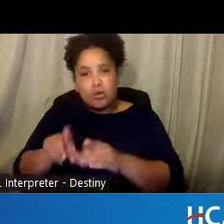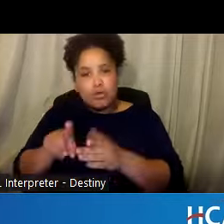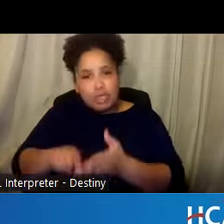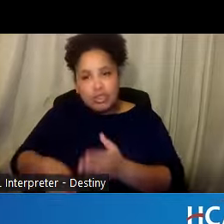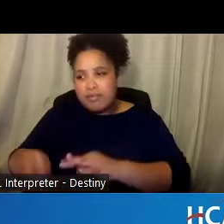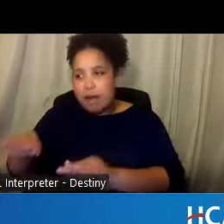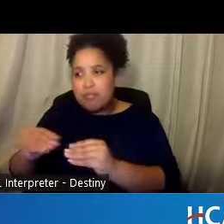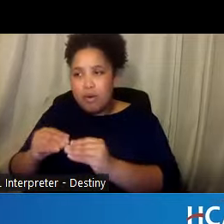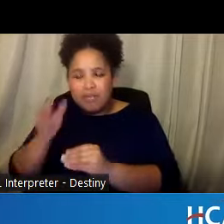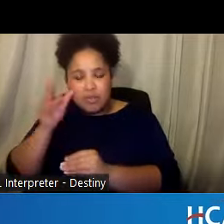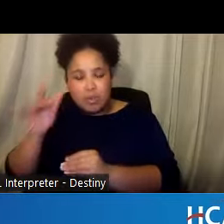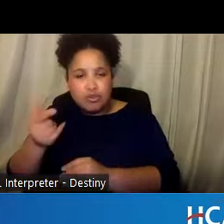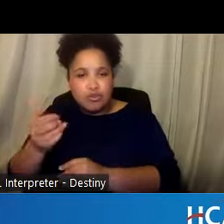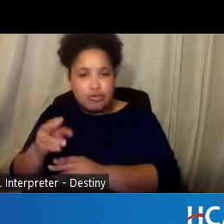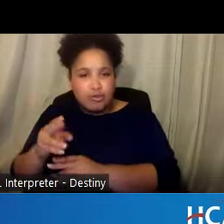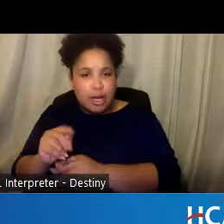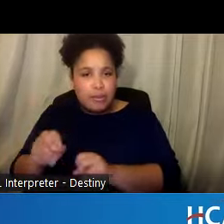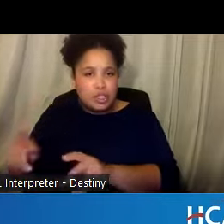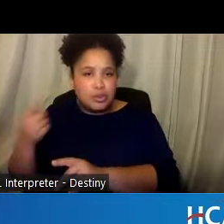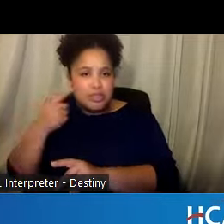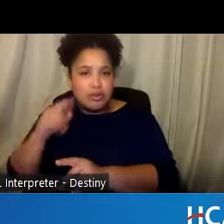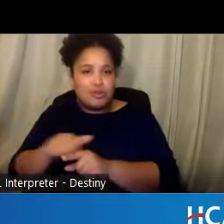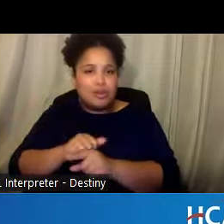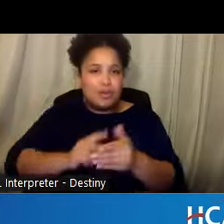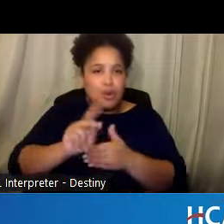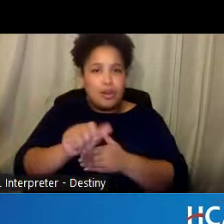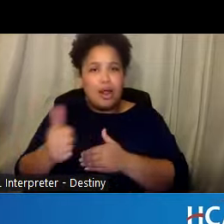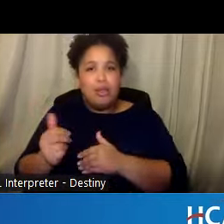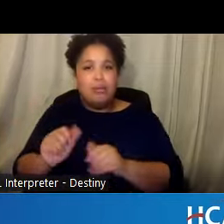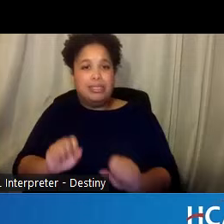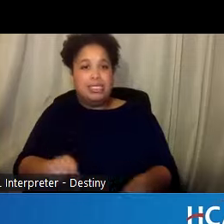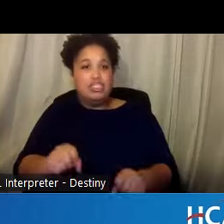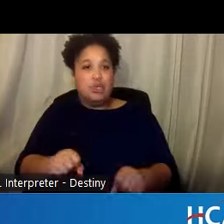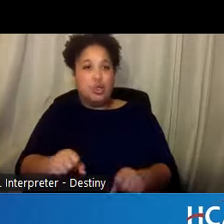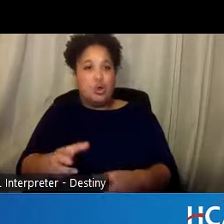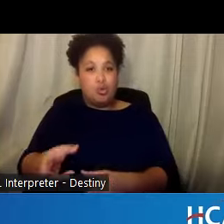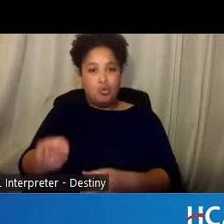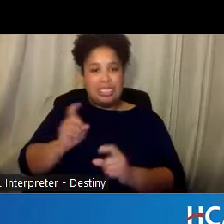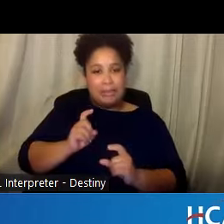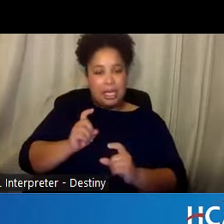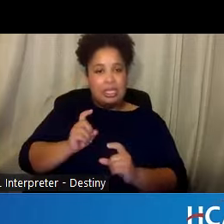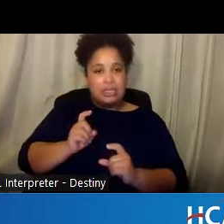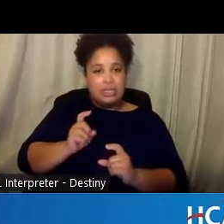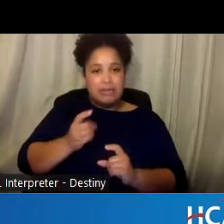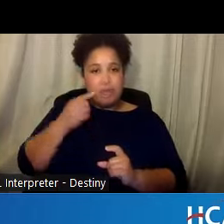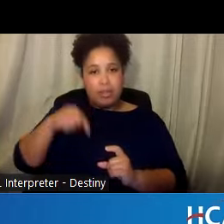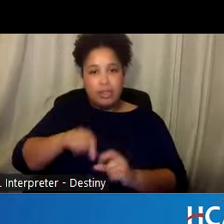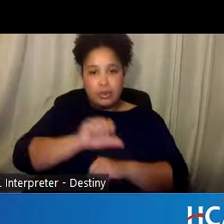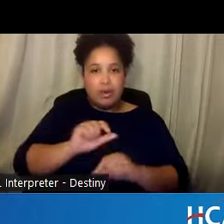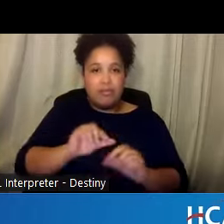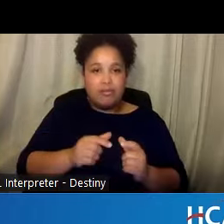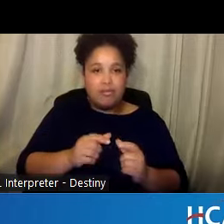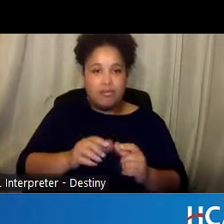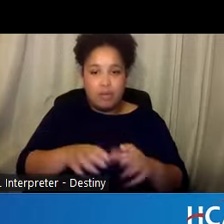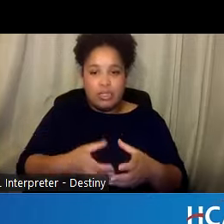programs and other potential recipients of this workforce. And so then on the next slide, I know we're a little bit short on